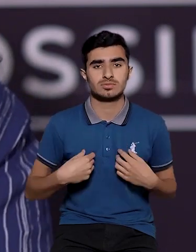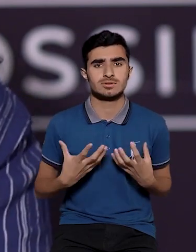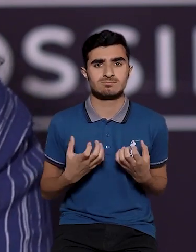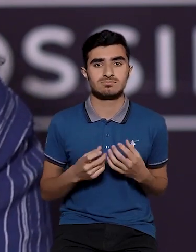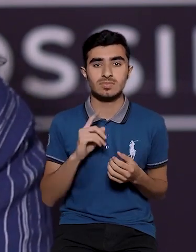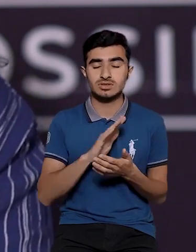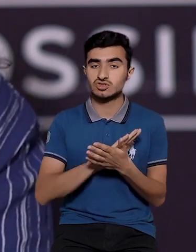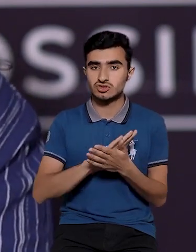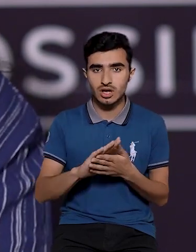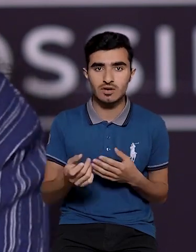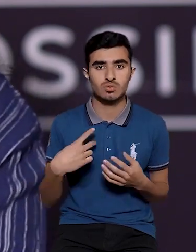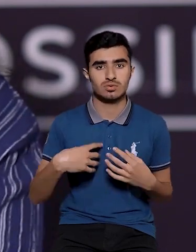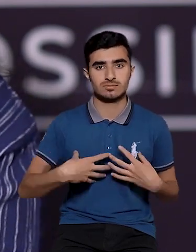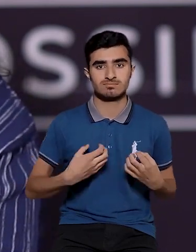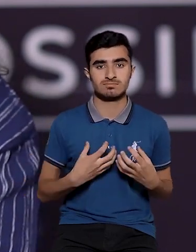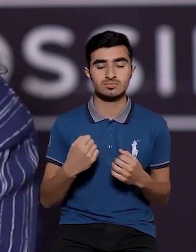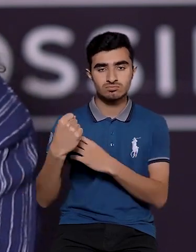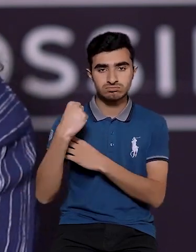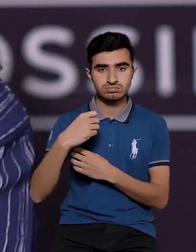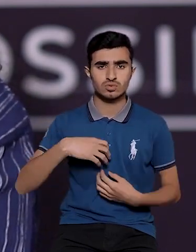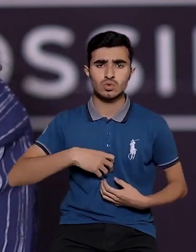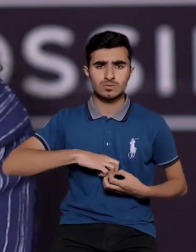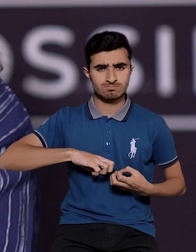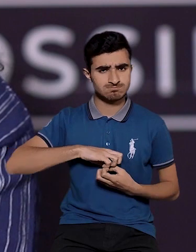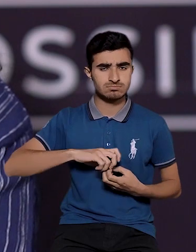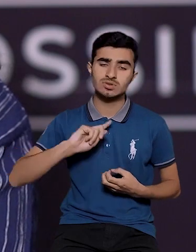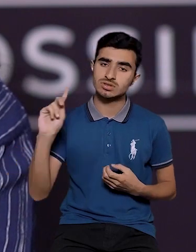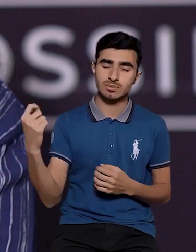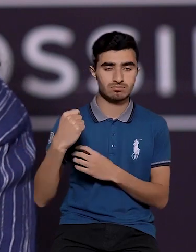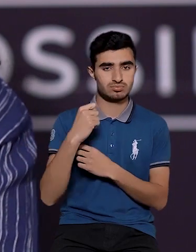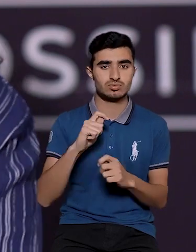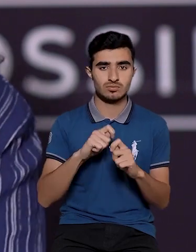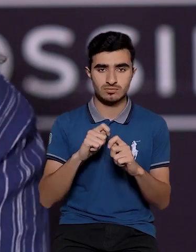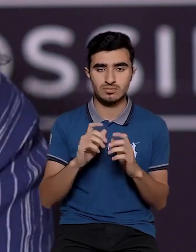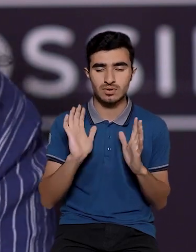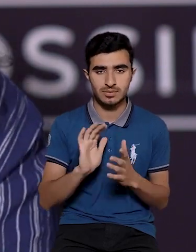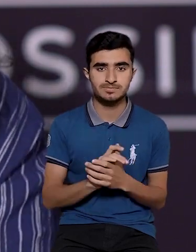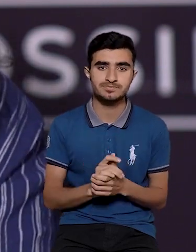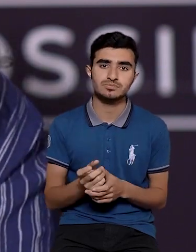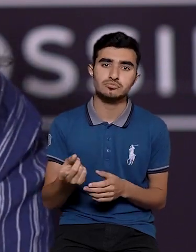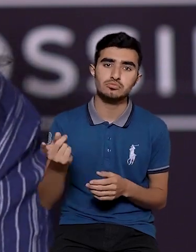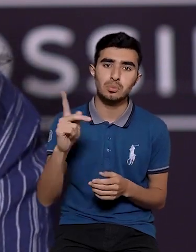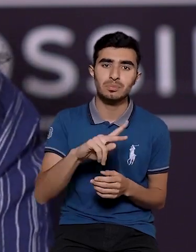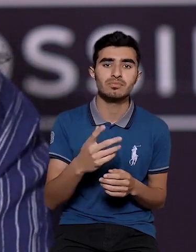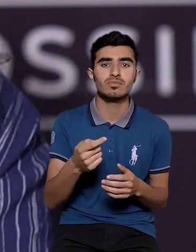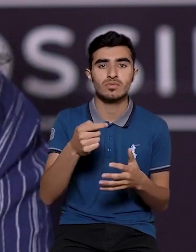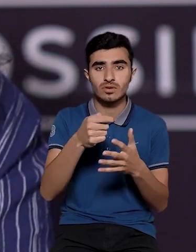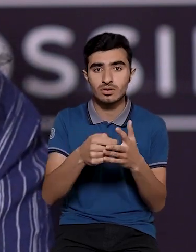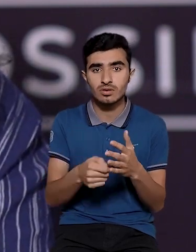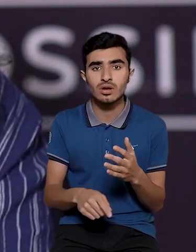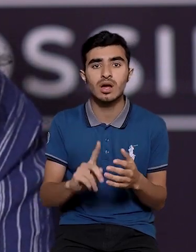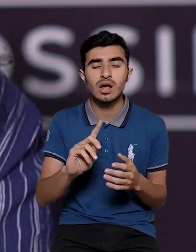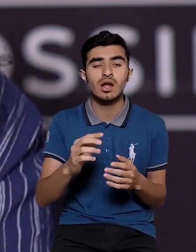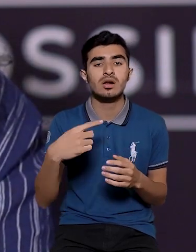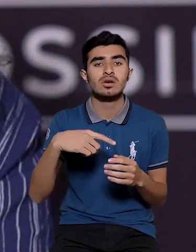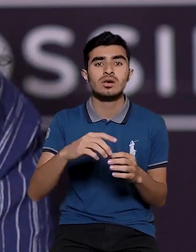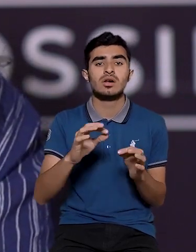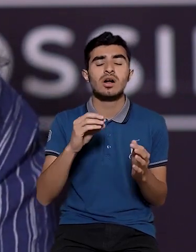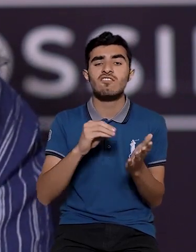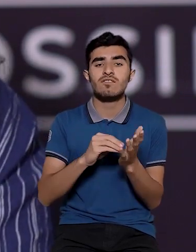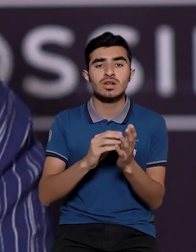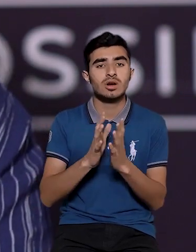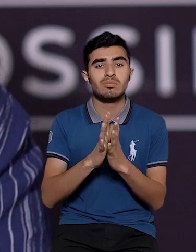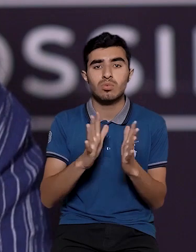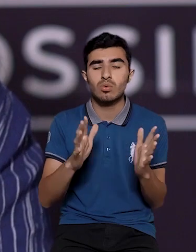Actually, everyone's heard of manuka honey. Manuka honey is from the tea tree plant. And one of